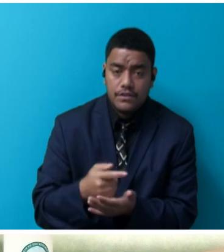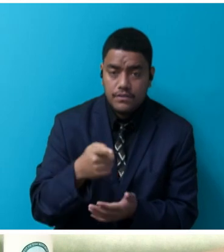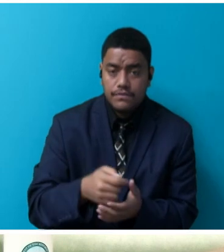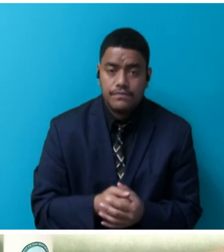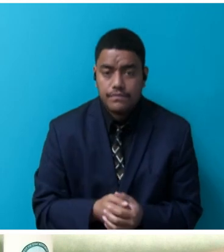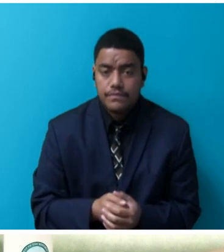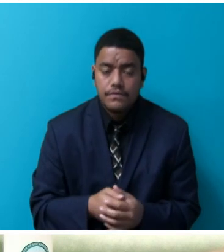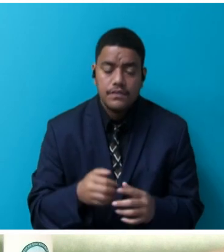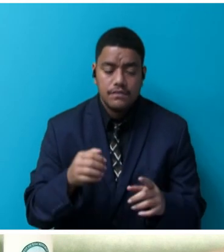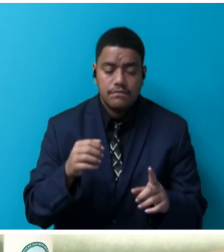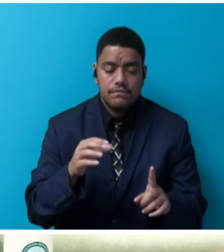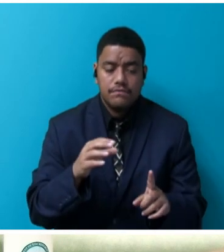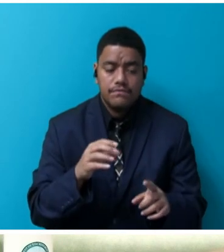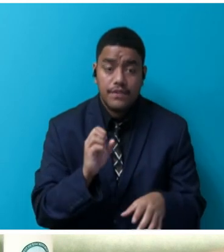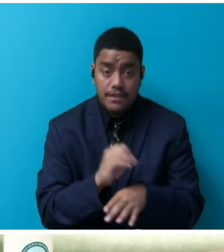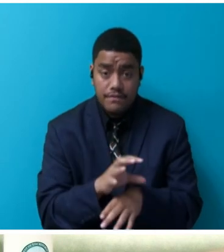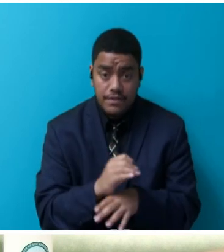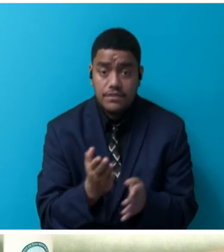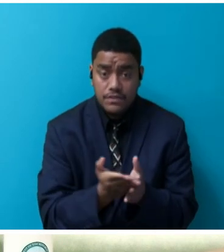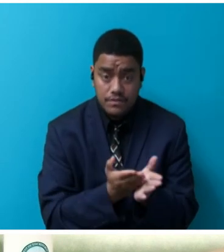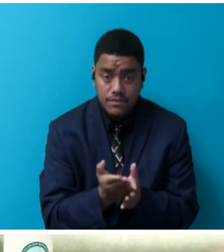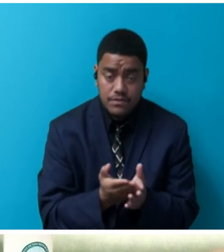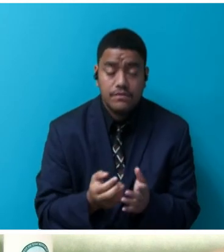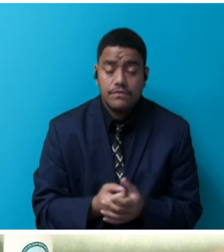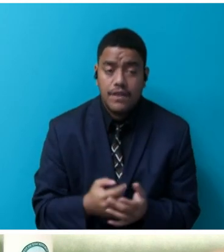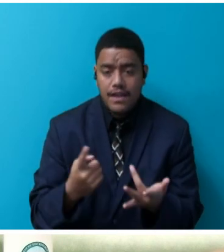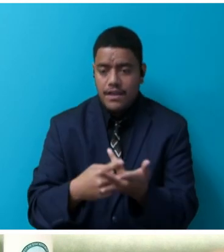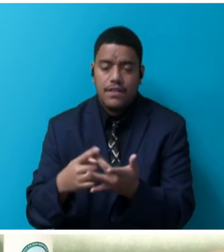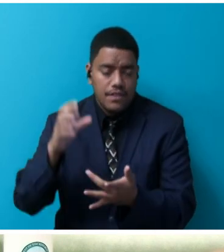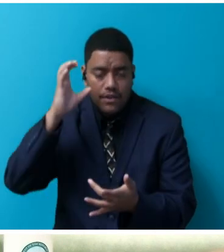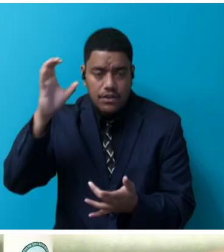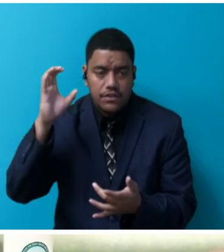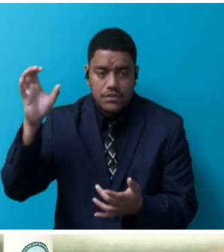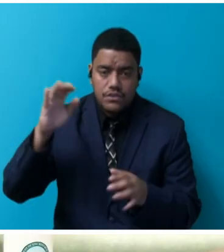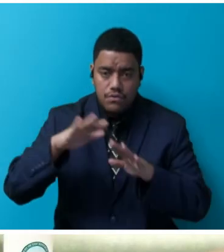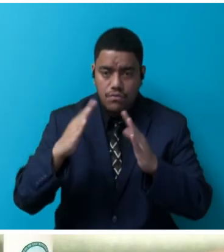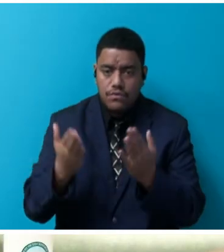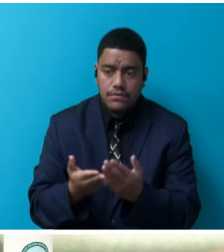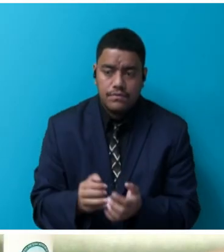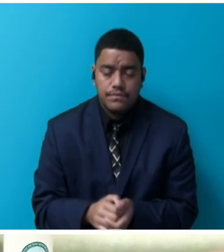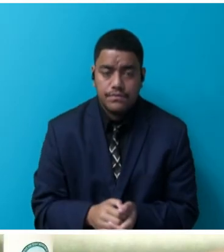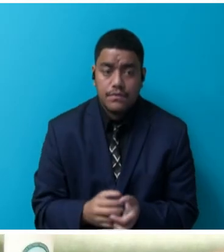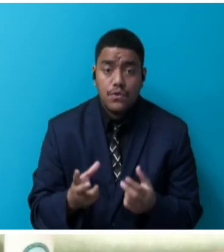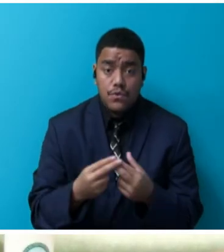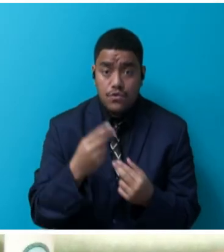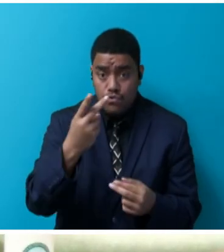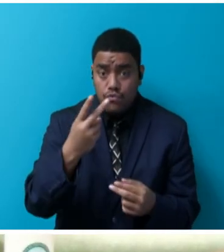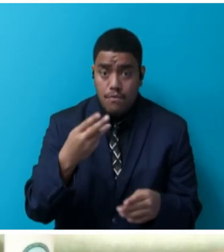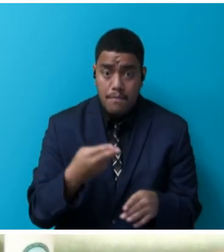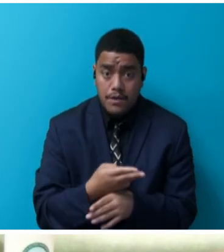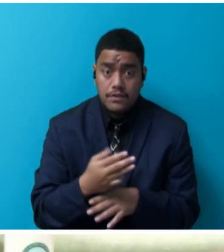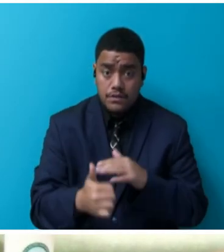advisory services, and liaising with CERTs of other countries globally. Within 2 months of its